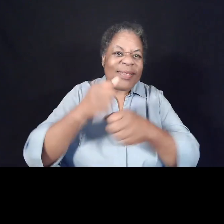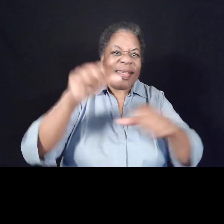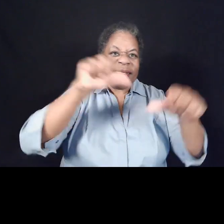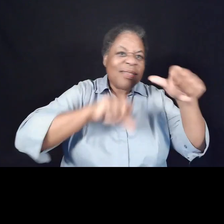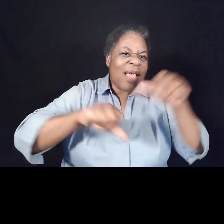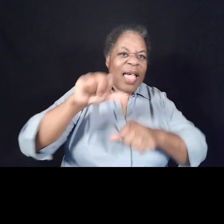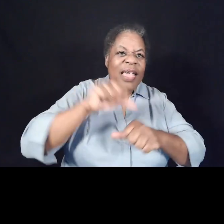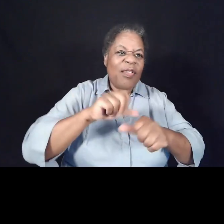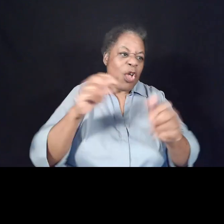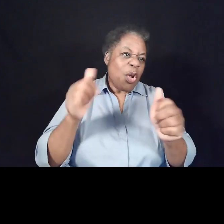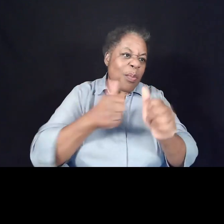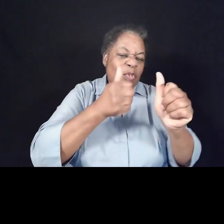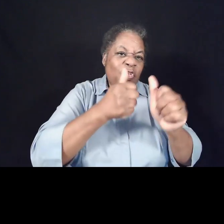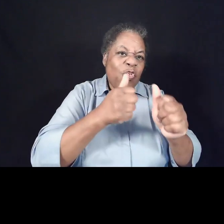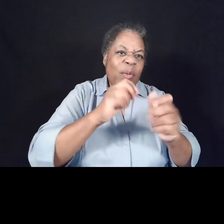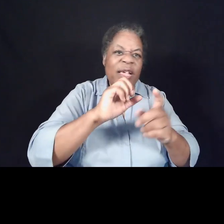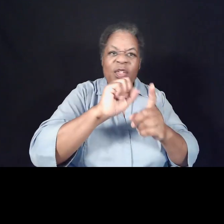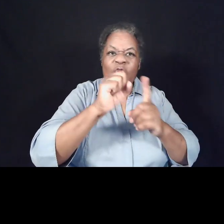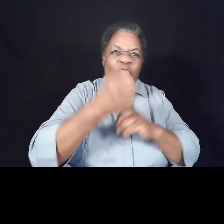social causes.